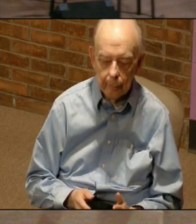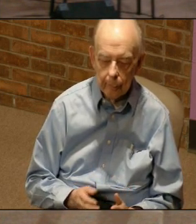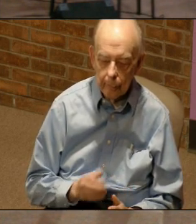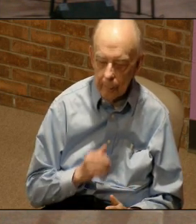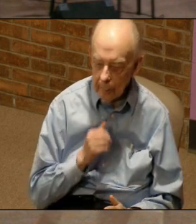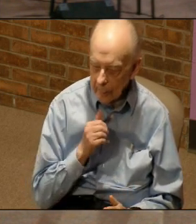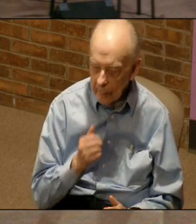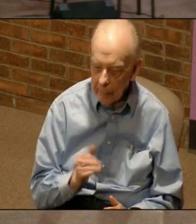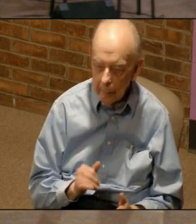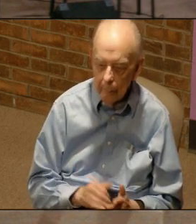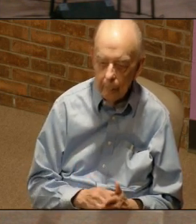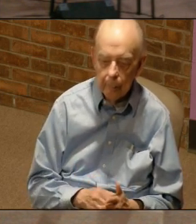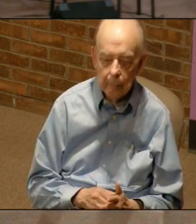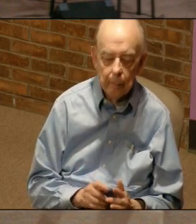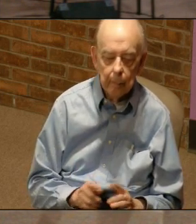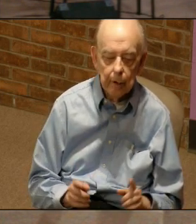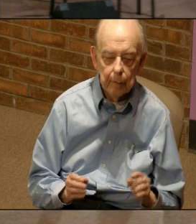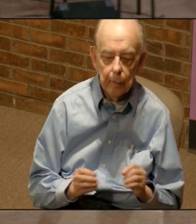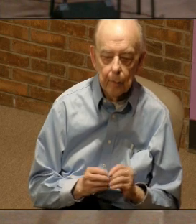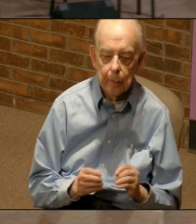just this, but more